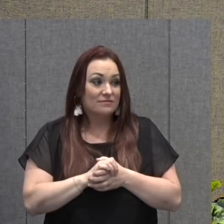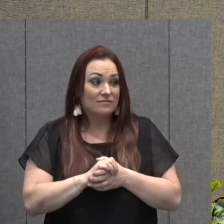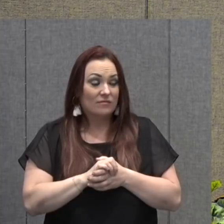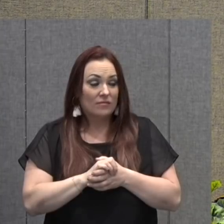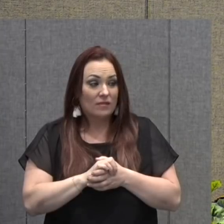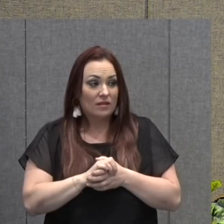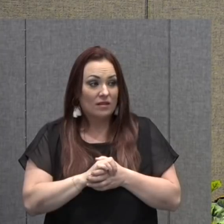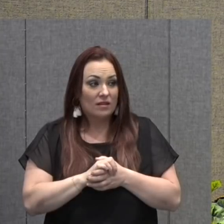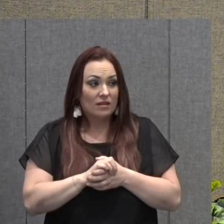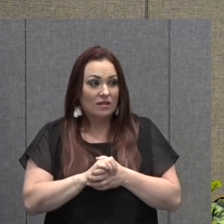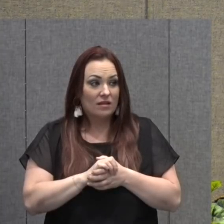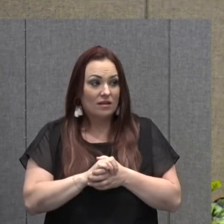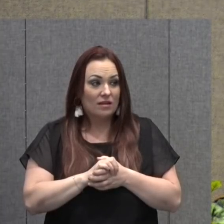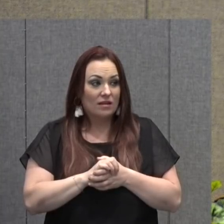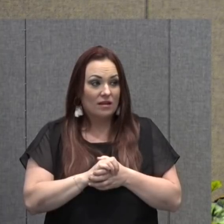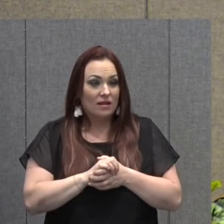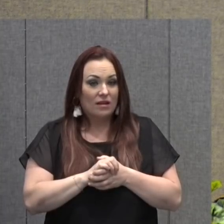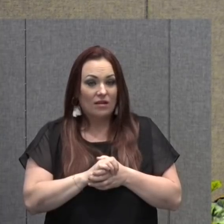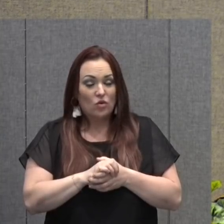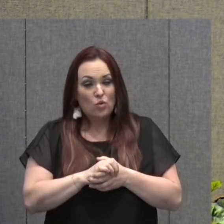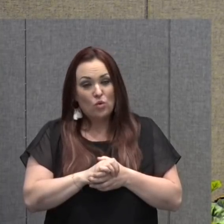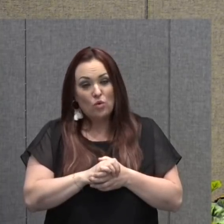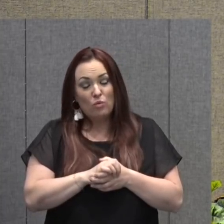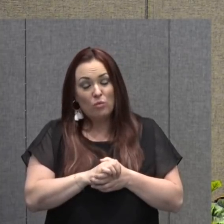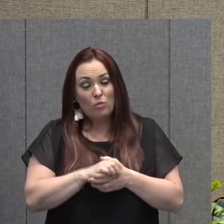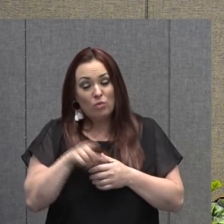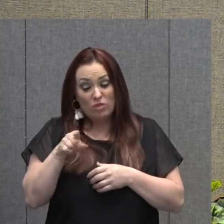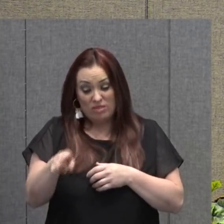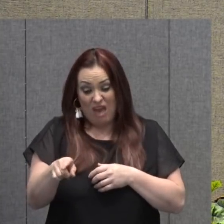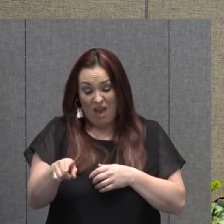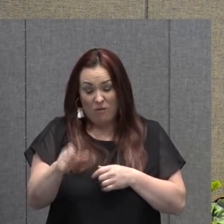were so blown away